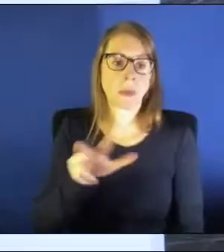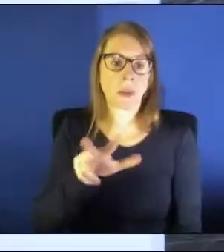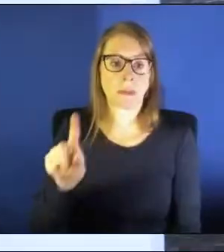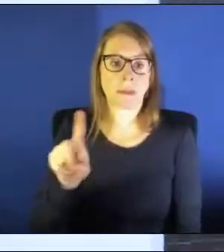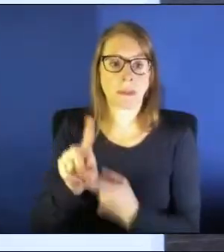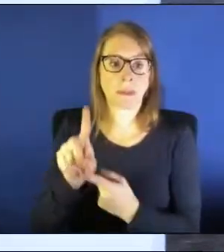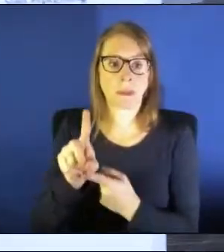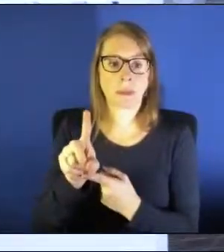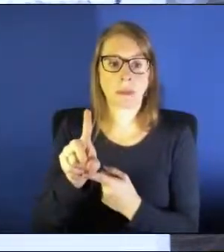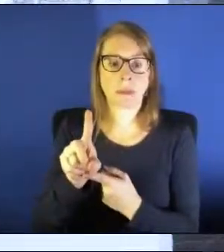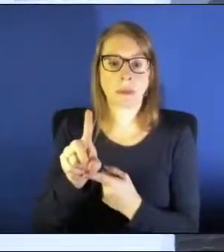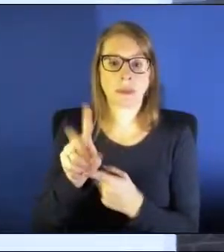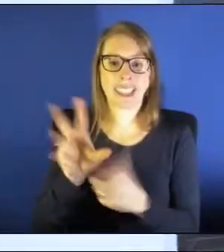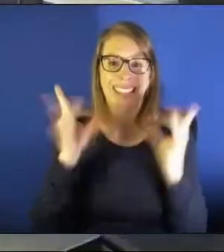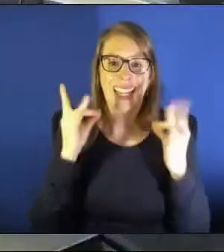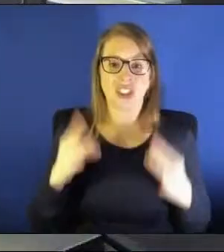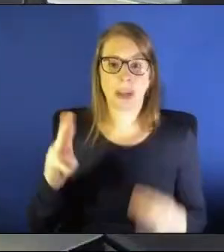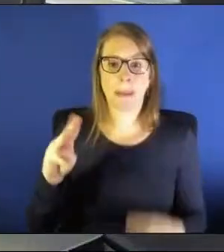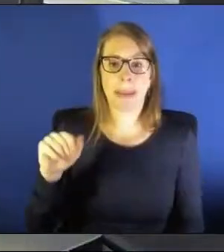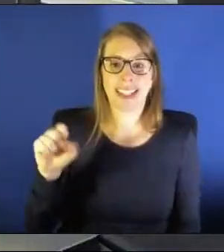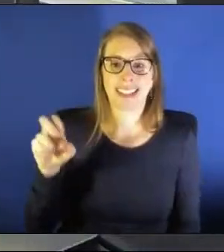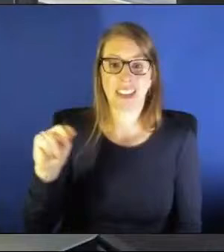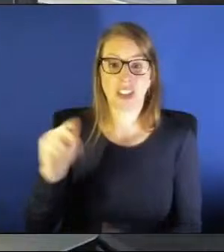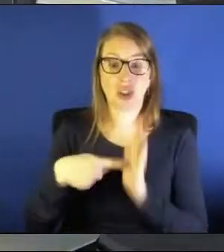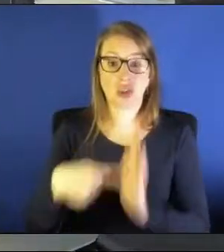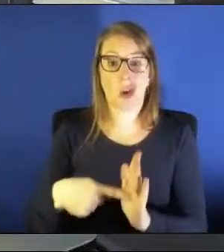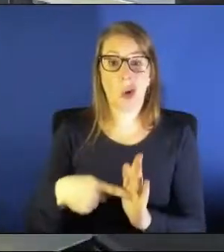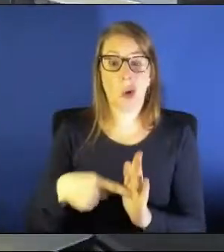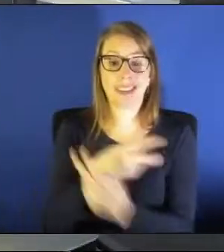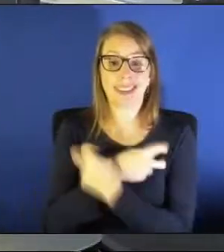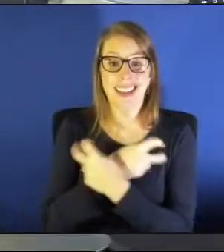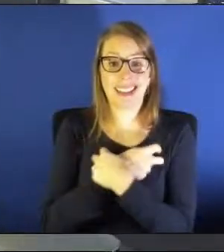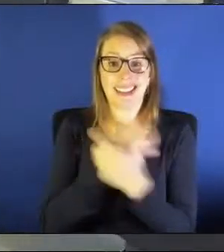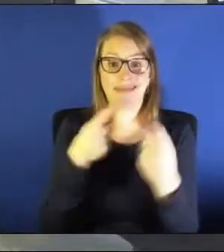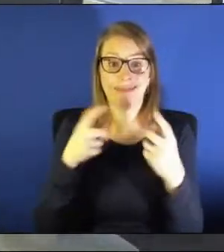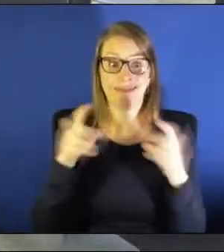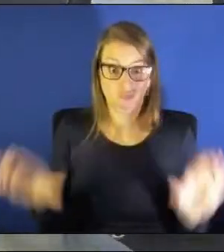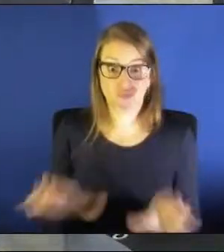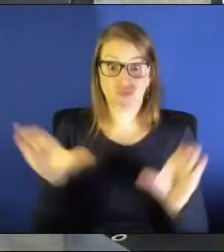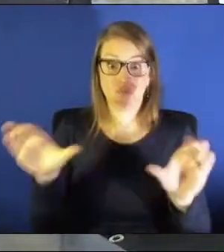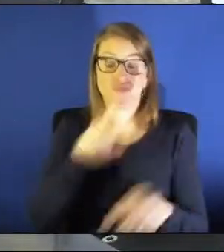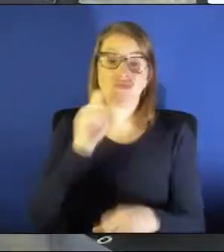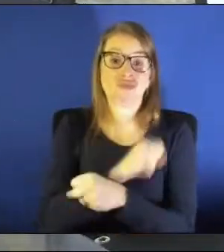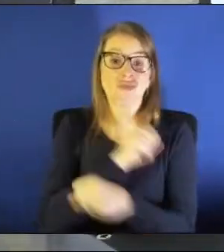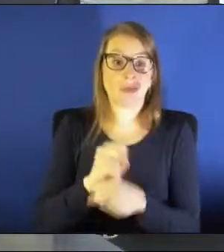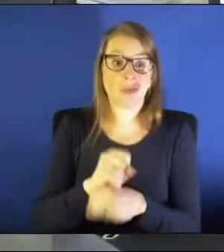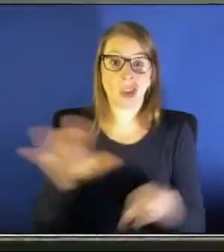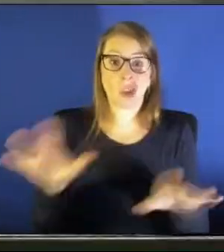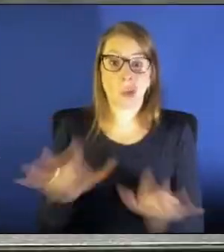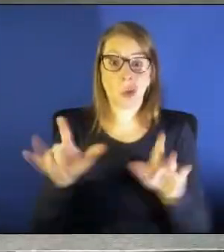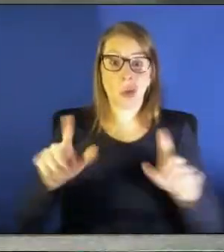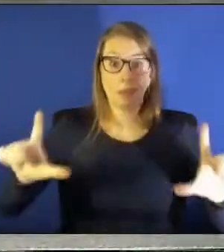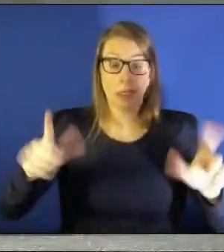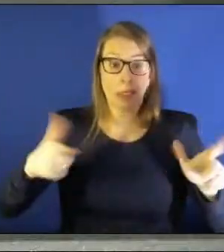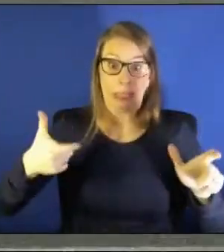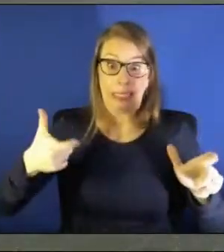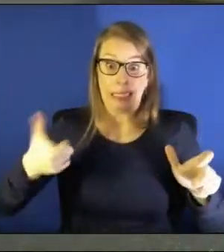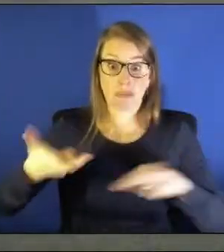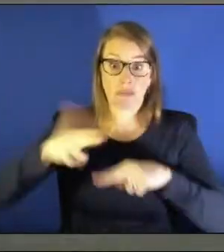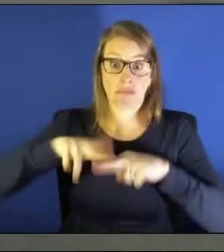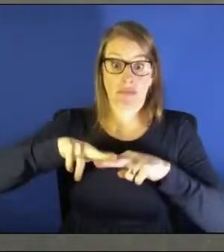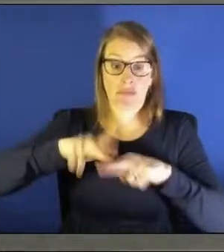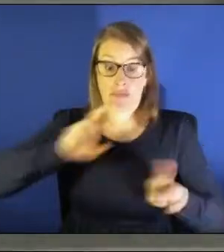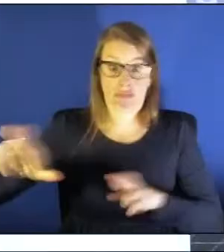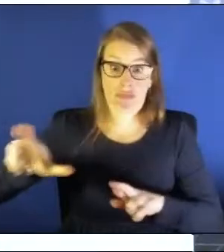Mason to show his skeleton in action on this computer. All right, looking good, Mason. You ready to speed it up a little? He'll complete